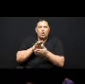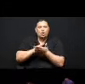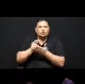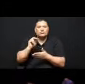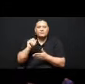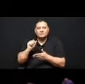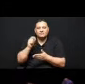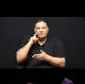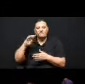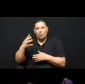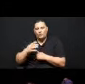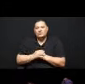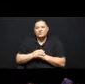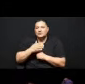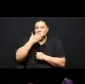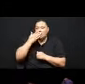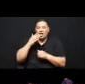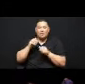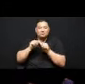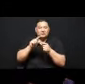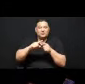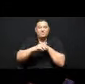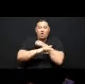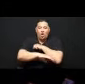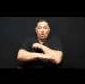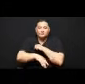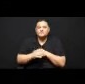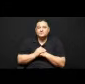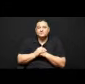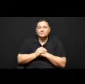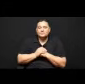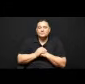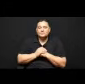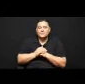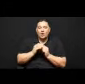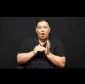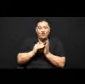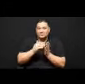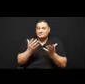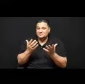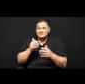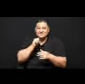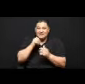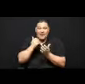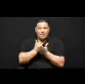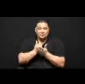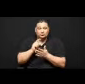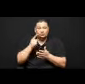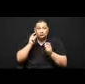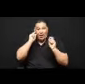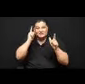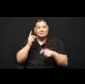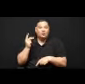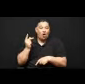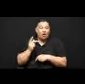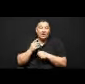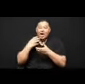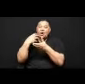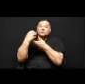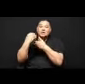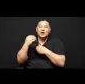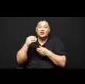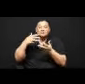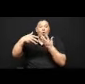doesn't help. It just wakes up the dog. Outside, the smoke swirls through the pine trees